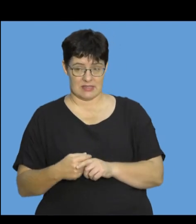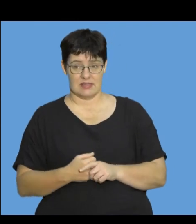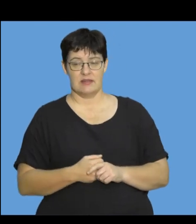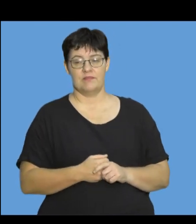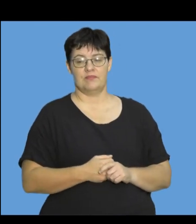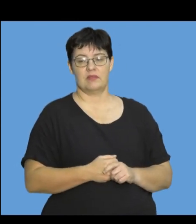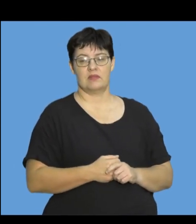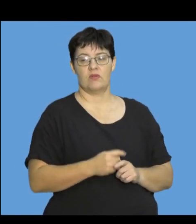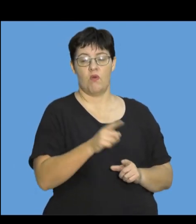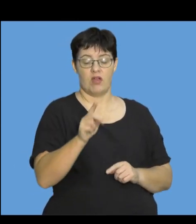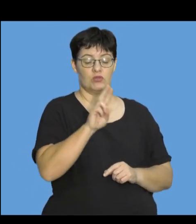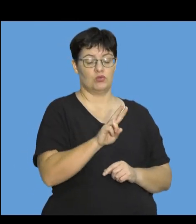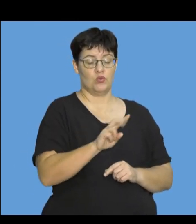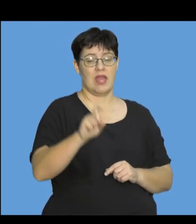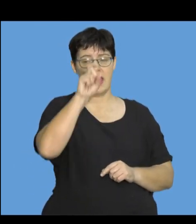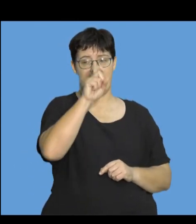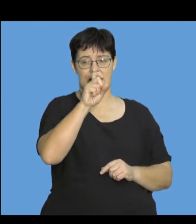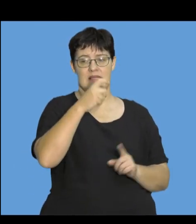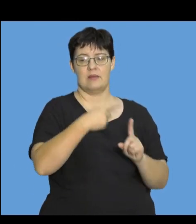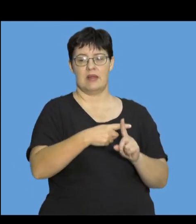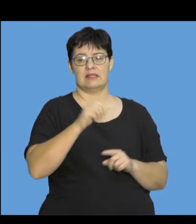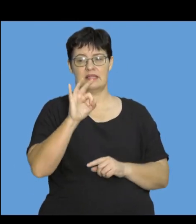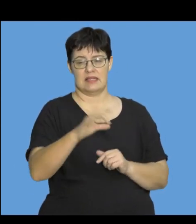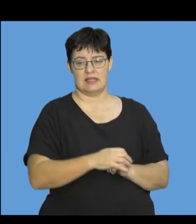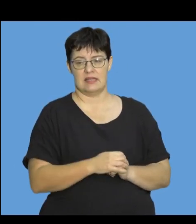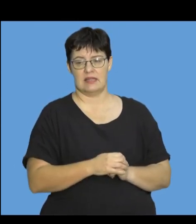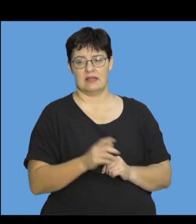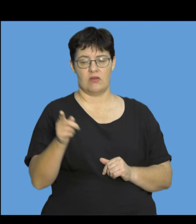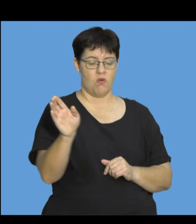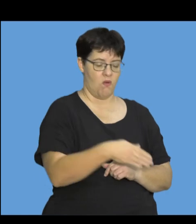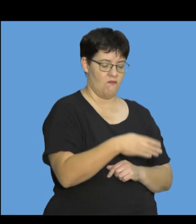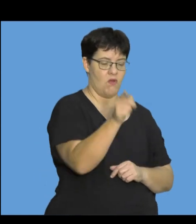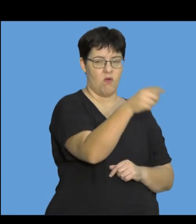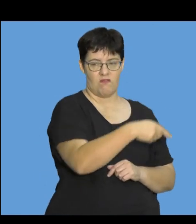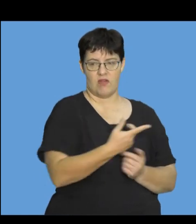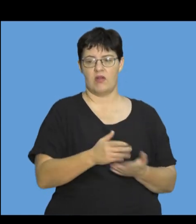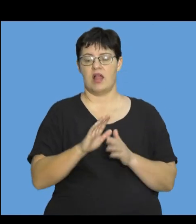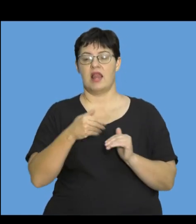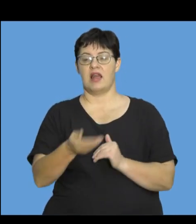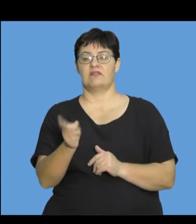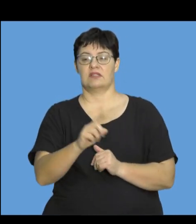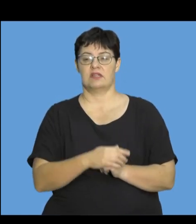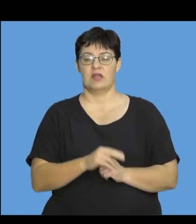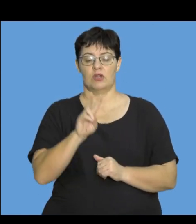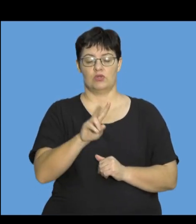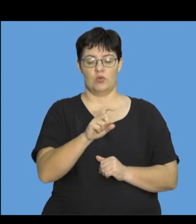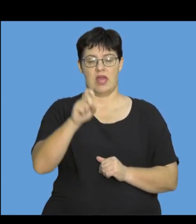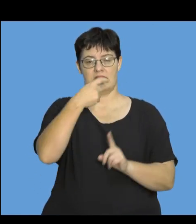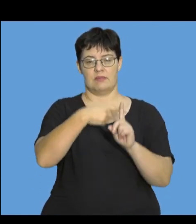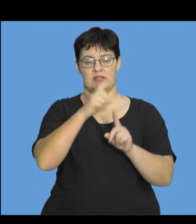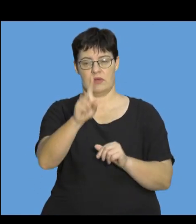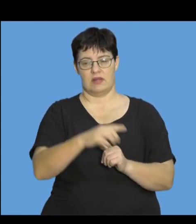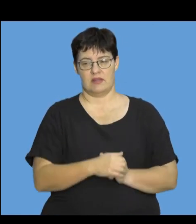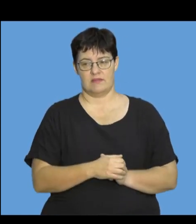plus, and then over 2 to the exponent of x plus 3. Then these two